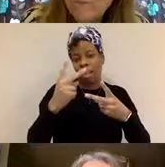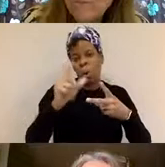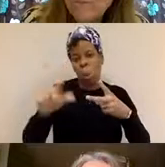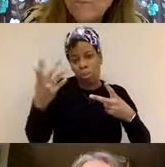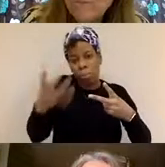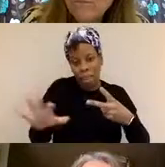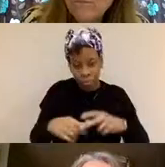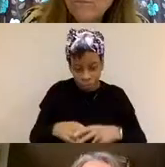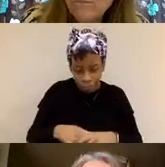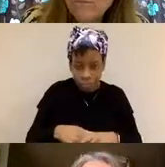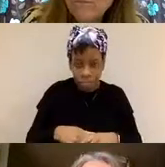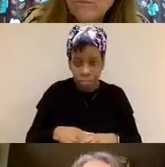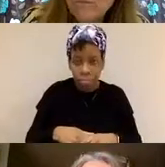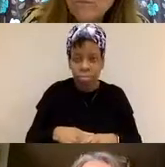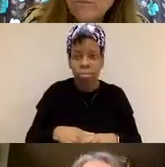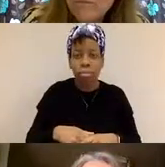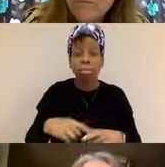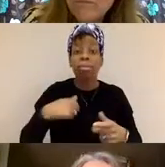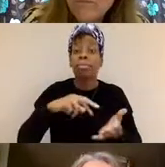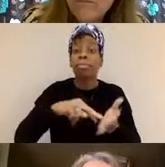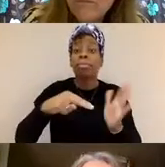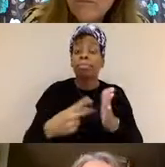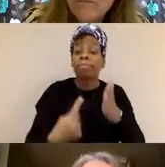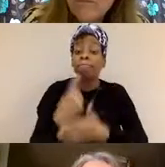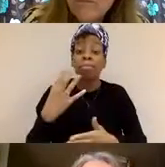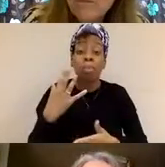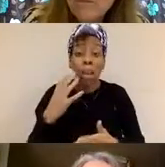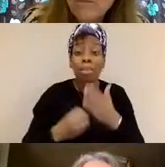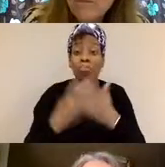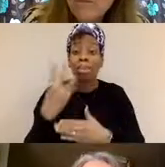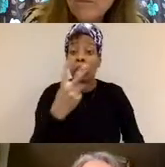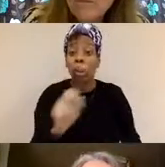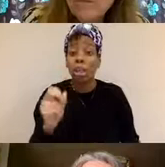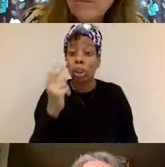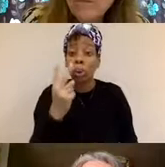on organising for spring 2022, that will be next year.